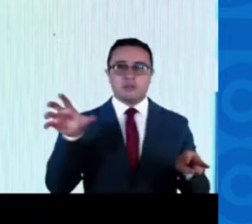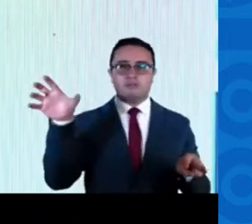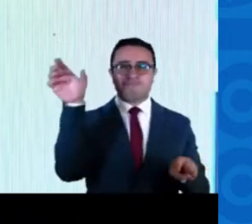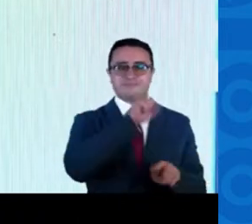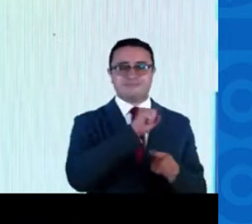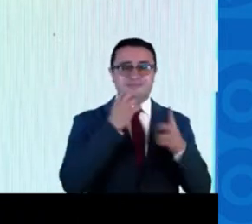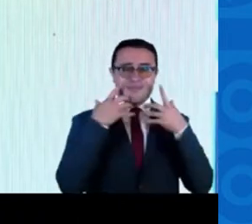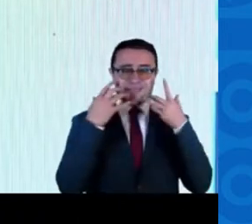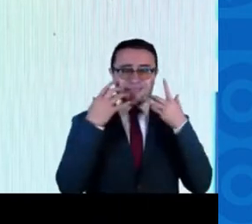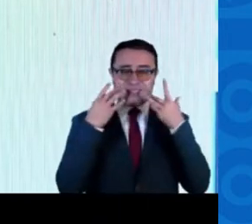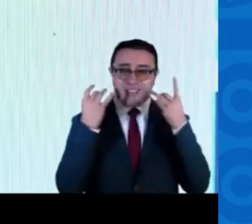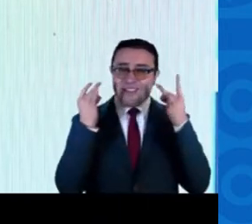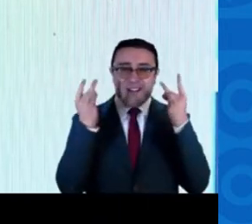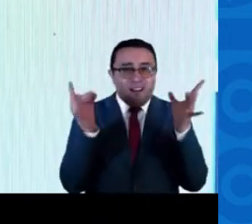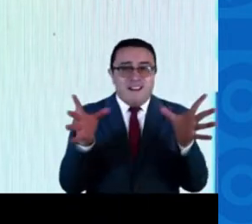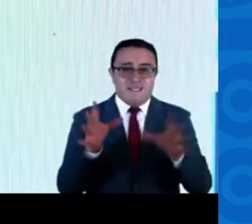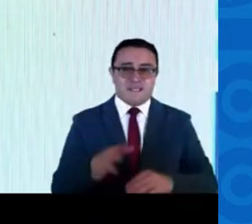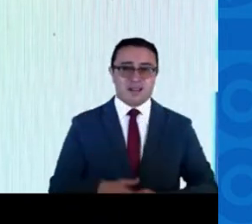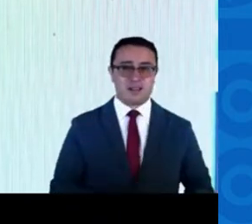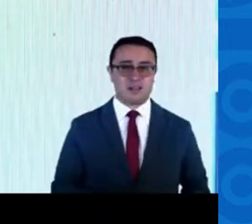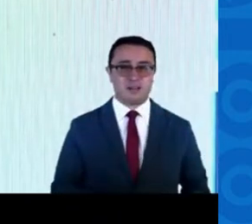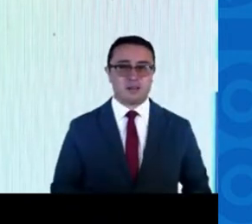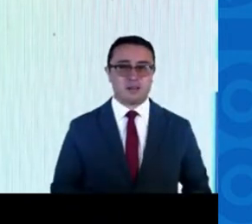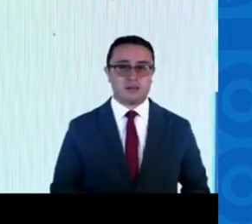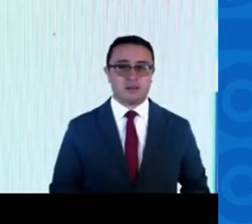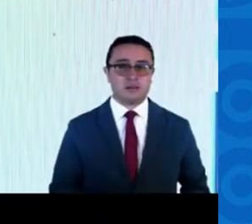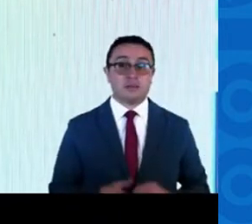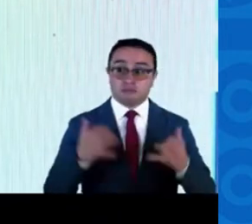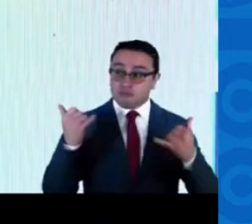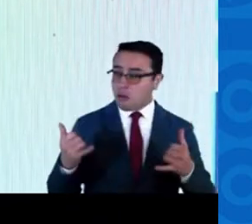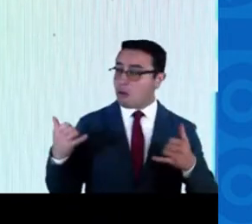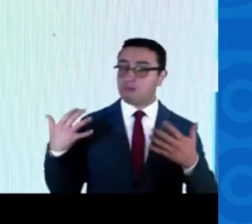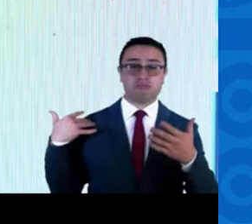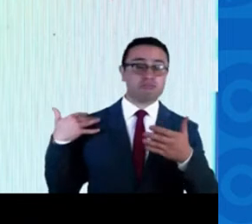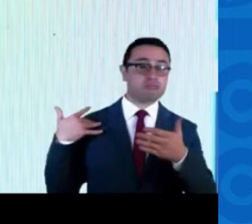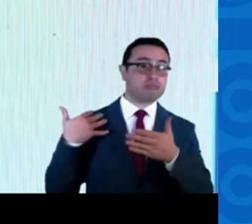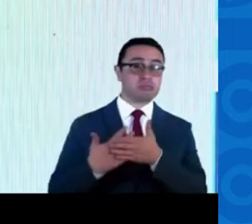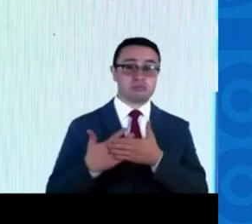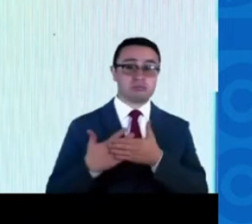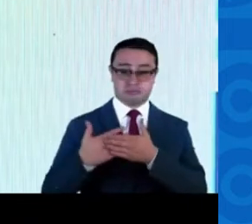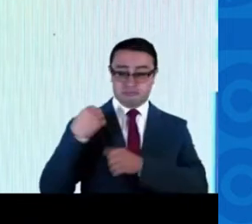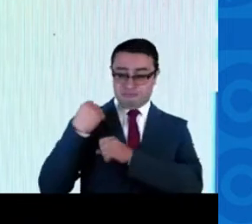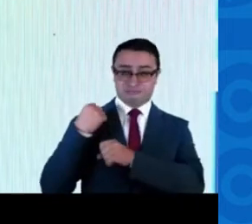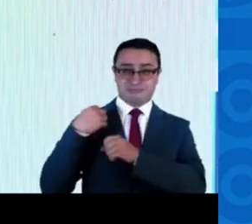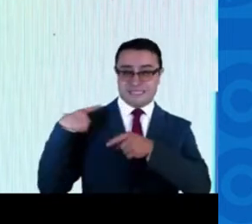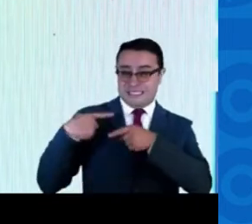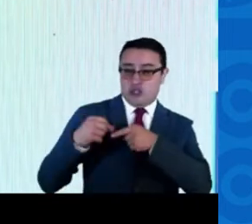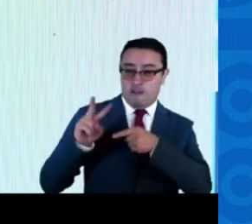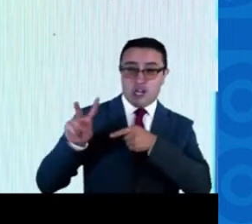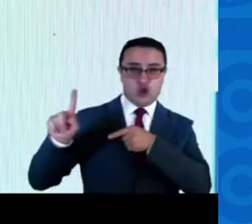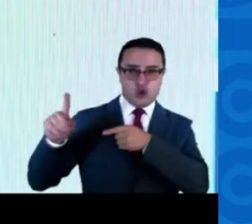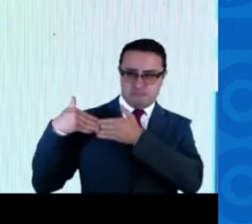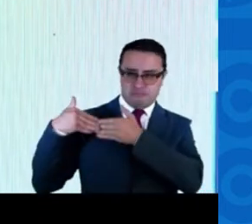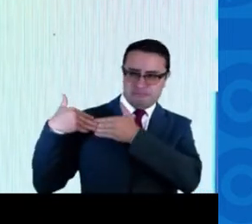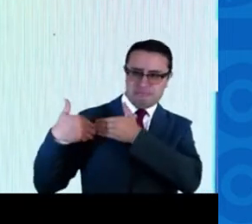starvation. It is a critical situation and is unacceptable for humanity in the 21st